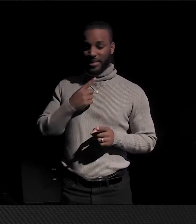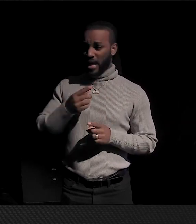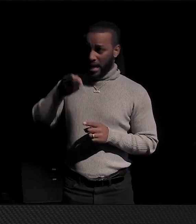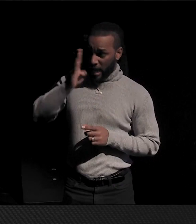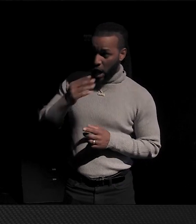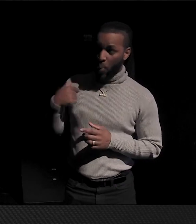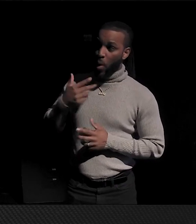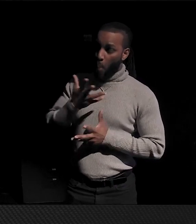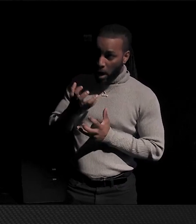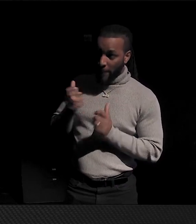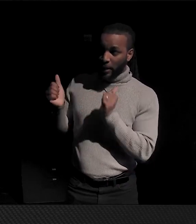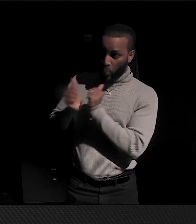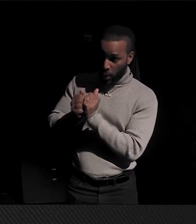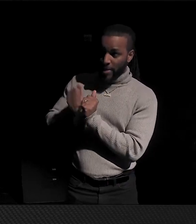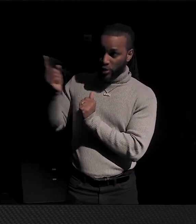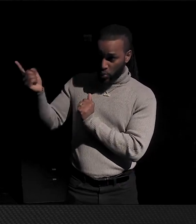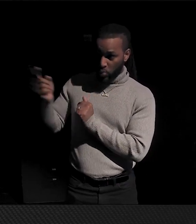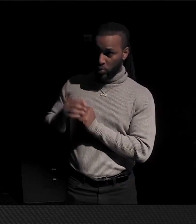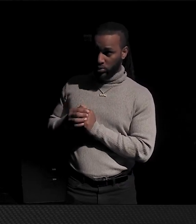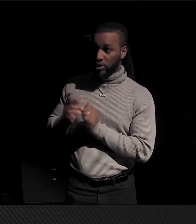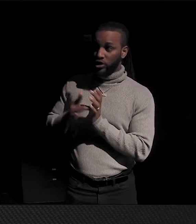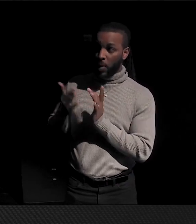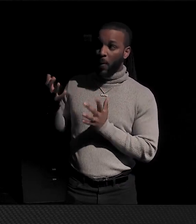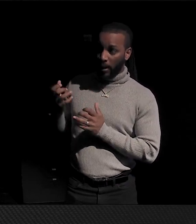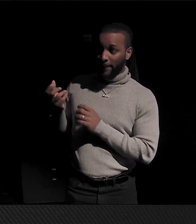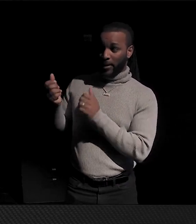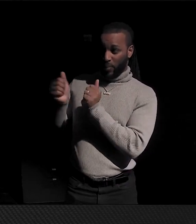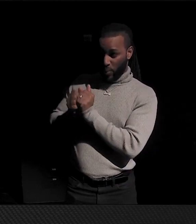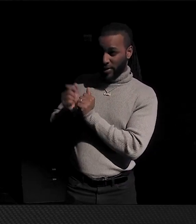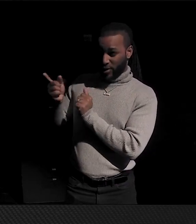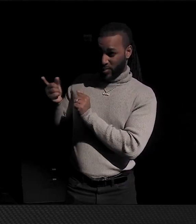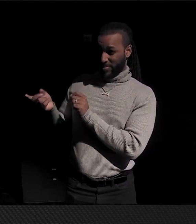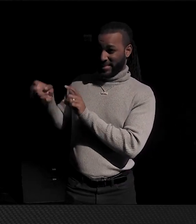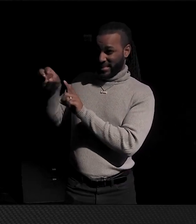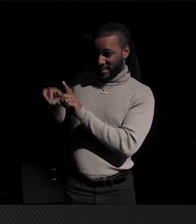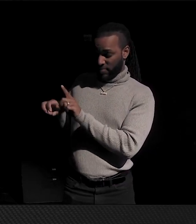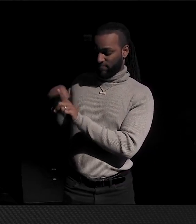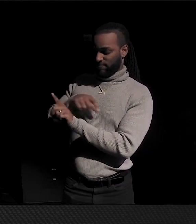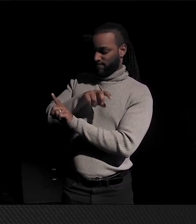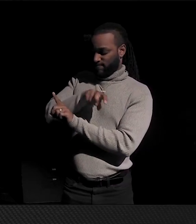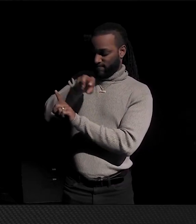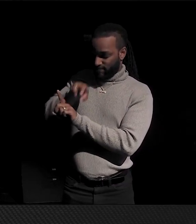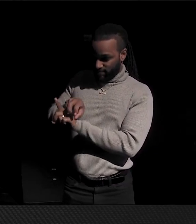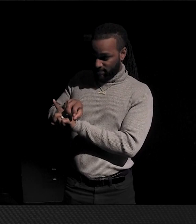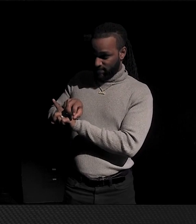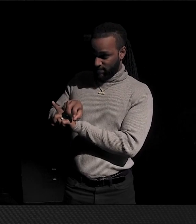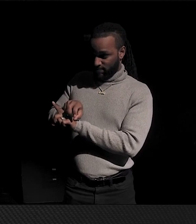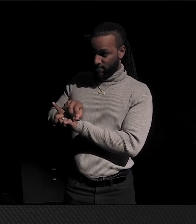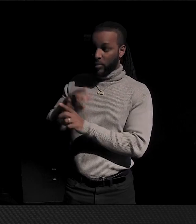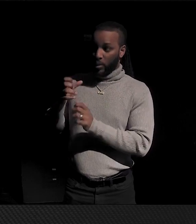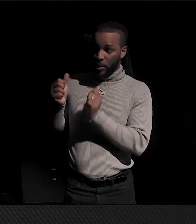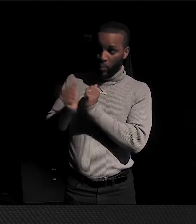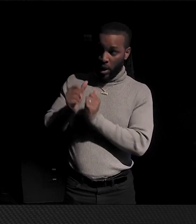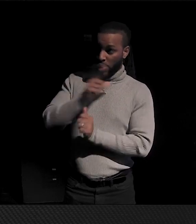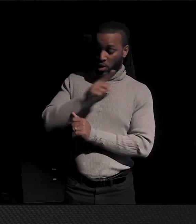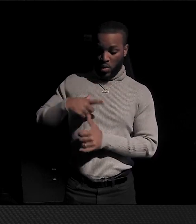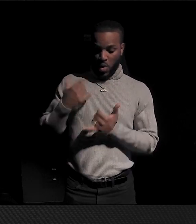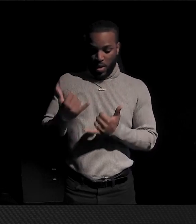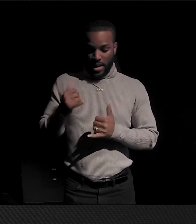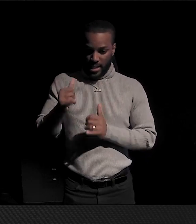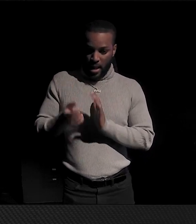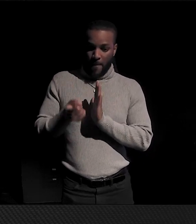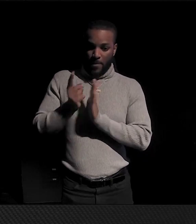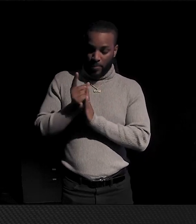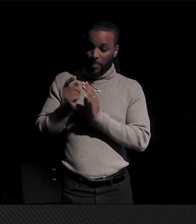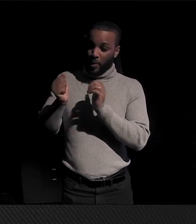God, we want to be with you. Jesus, we want to be with you. Like he says, they want to be with the Lord right now in that moment, and they want to be